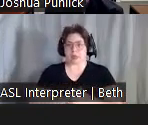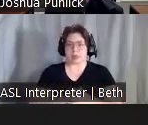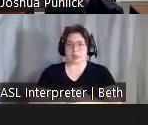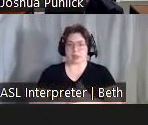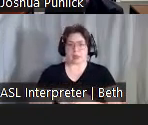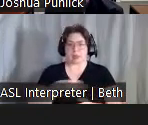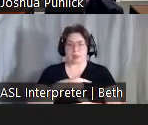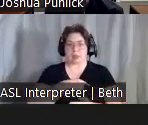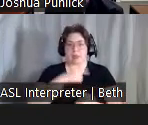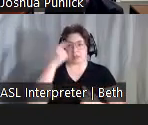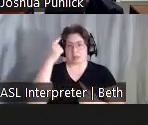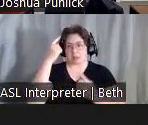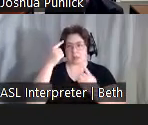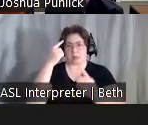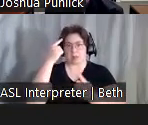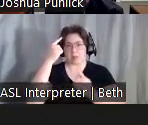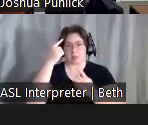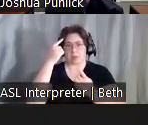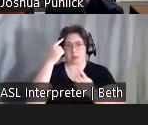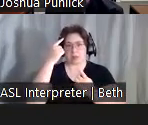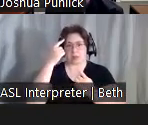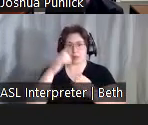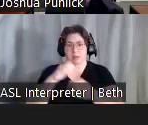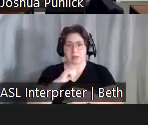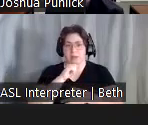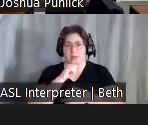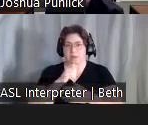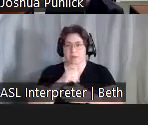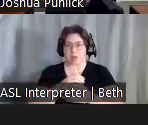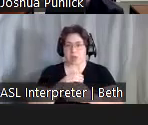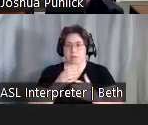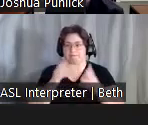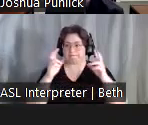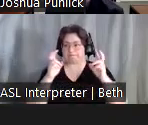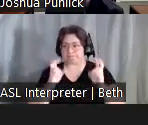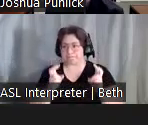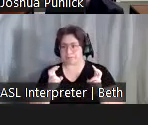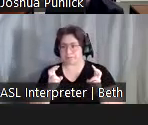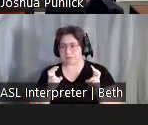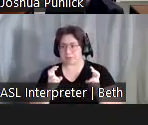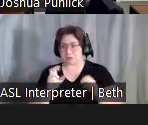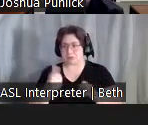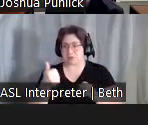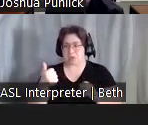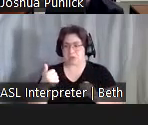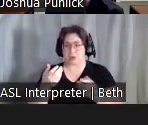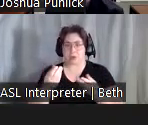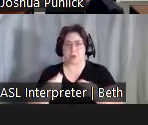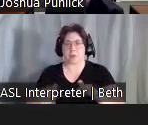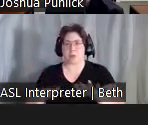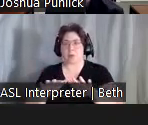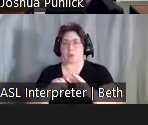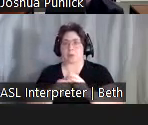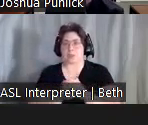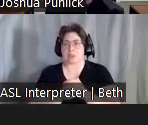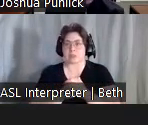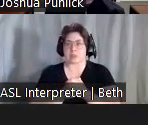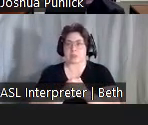think about, but is probably not as much of an issue as on other properties. So